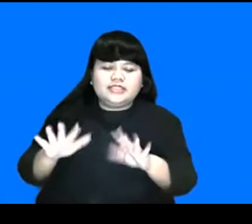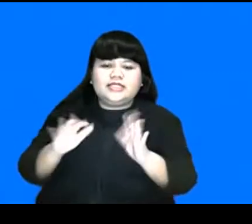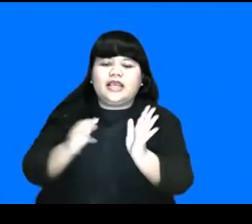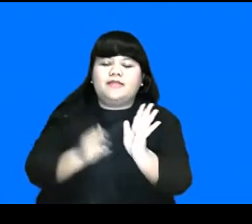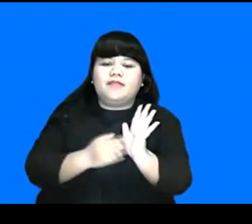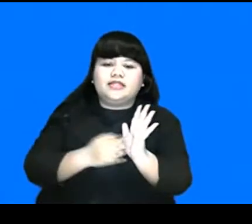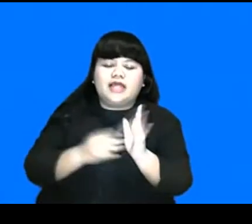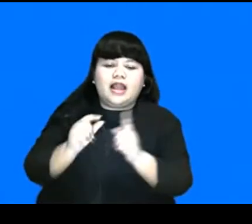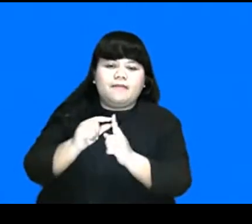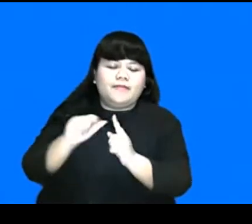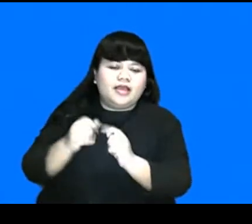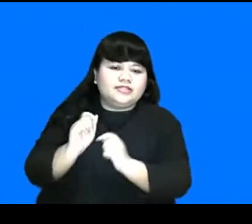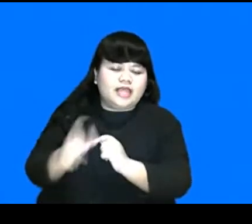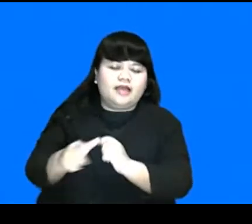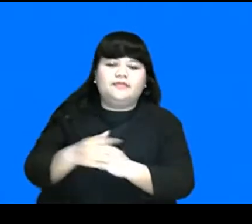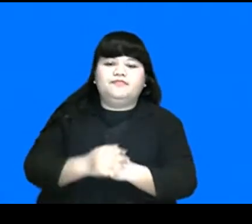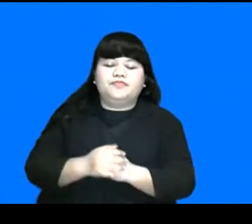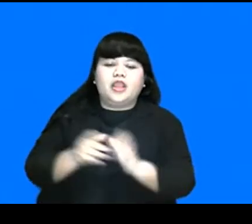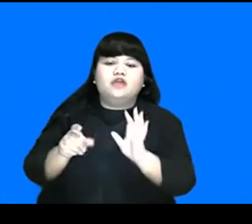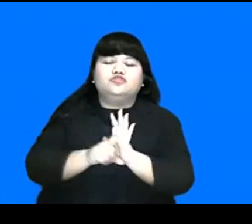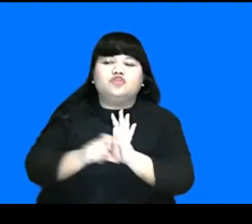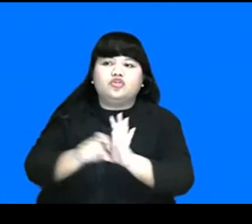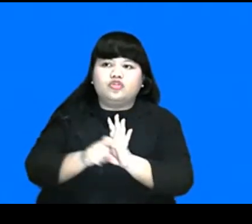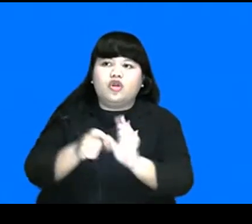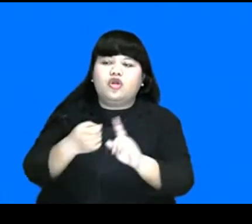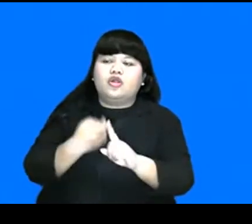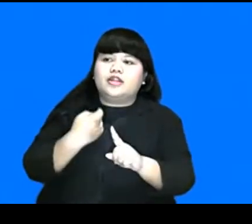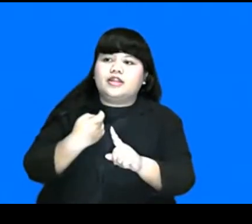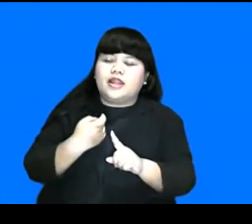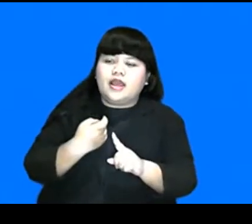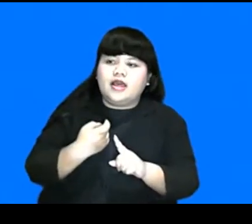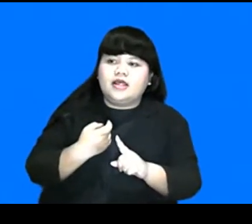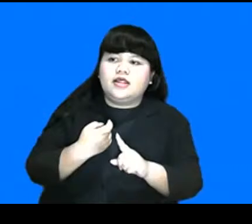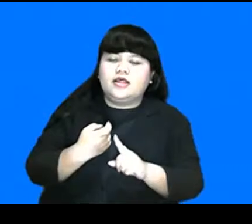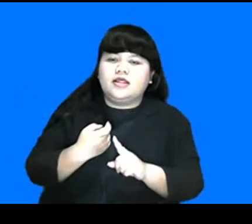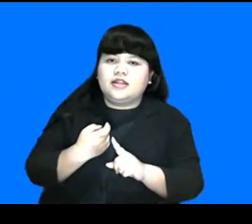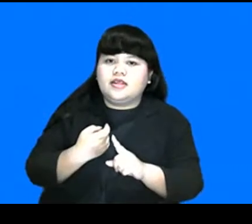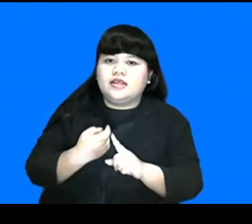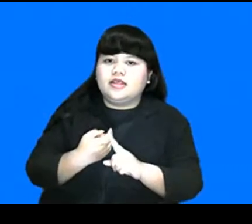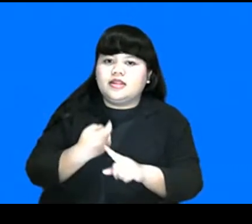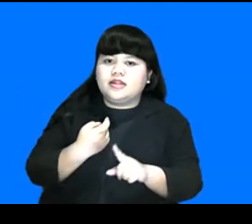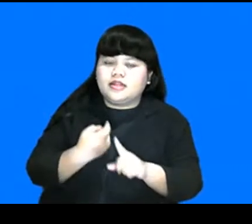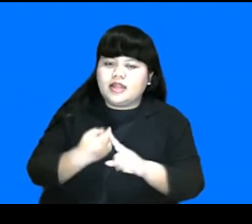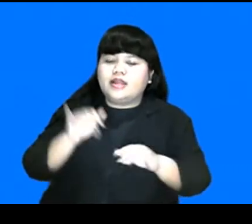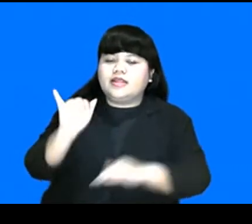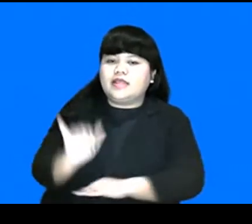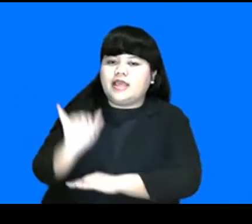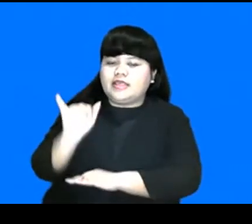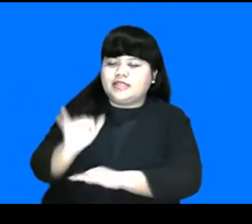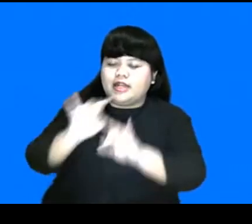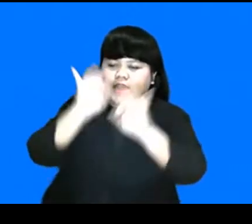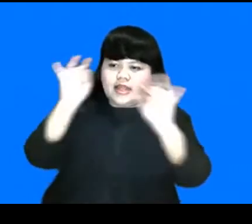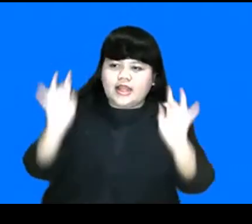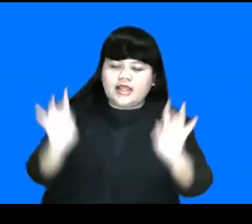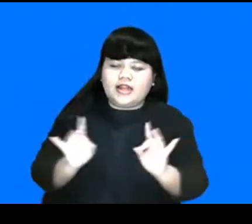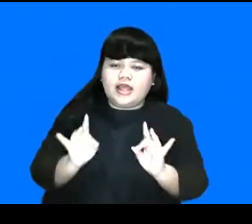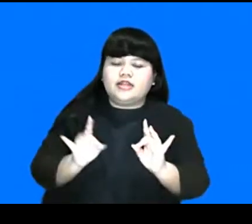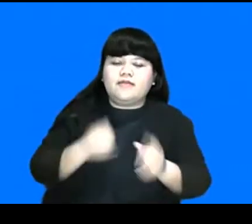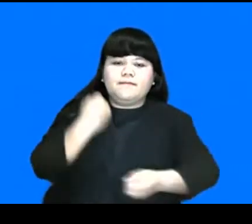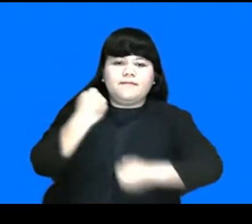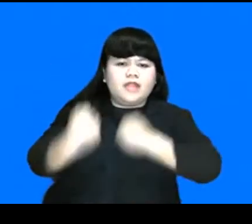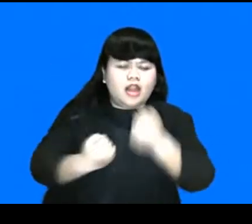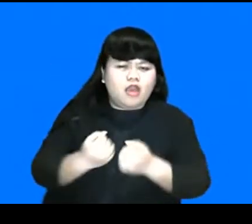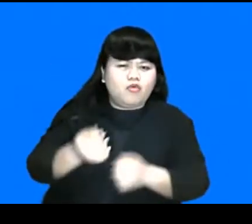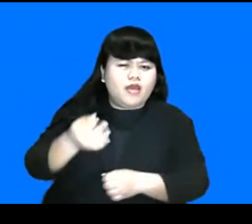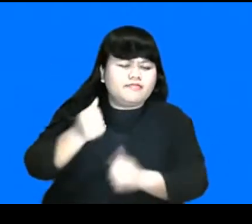Bill and Melinda Gates and the other foundations. No? Unfortunately, of course, they're doing good things in their own ways, but unfortunately, these